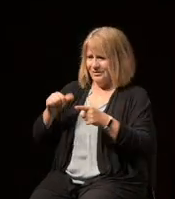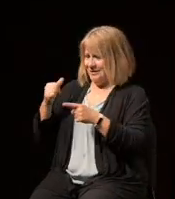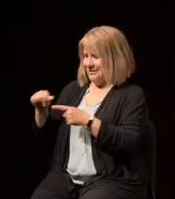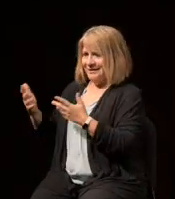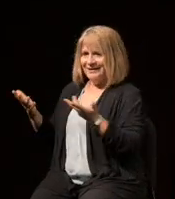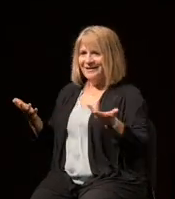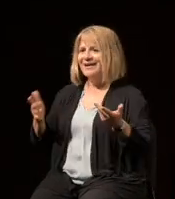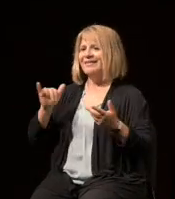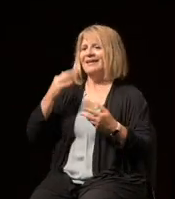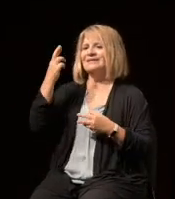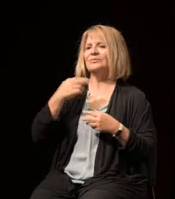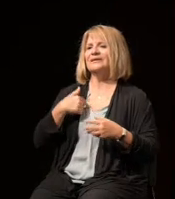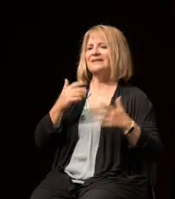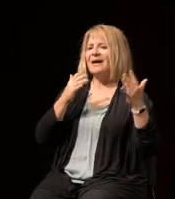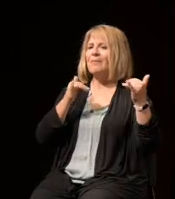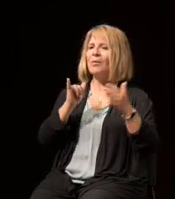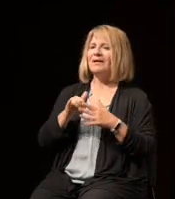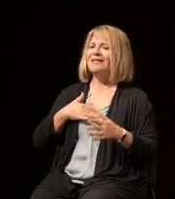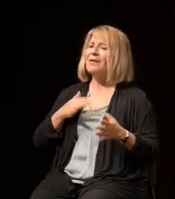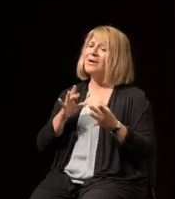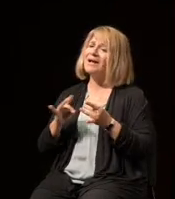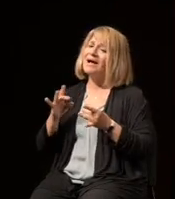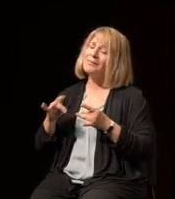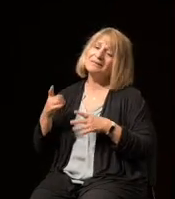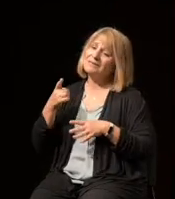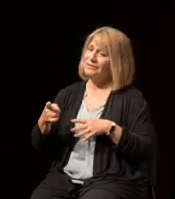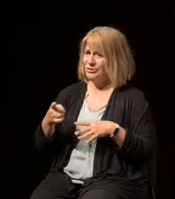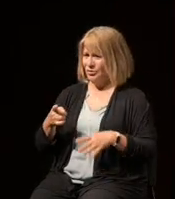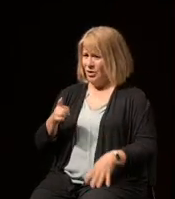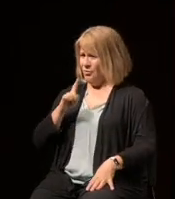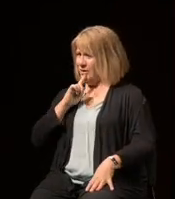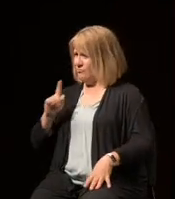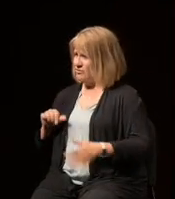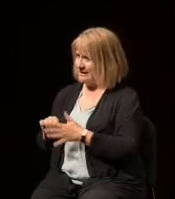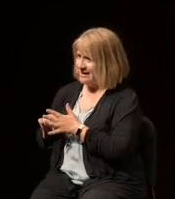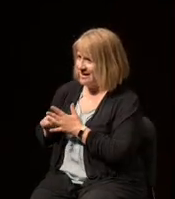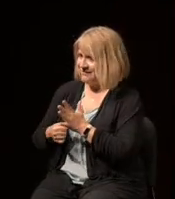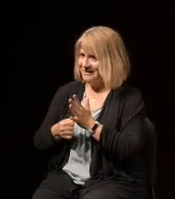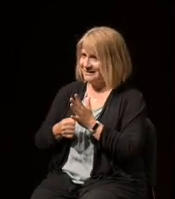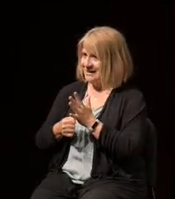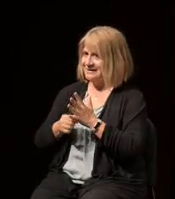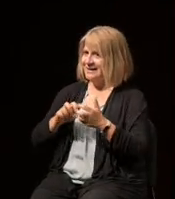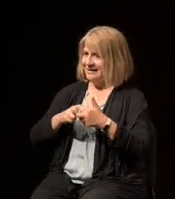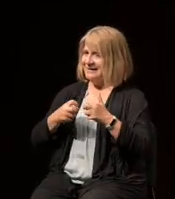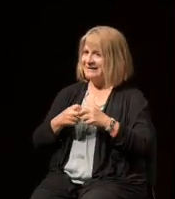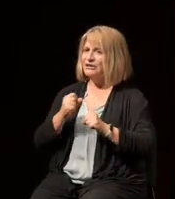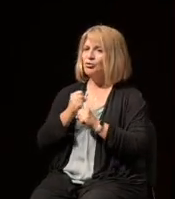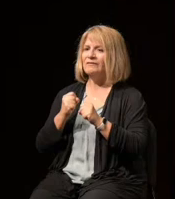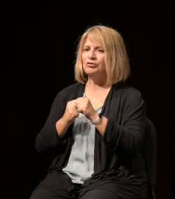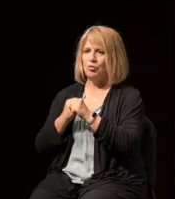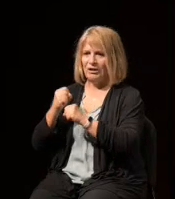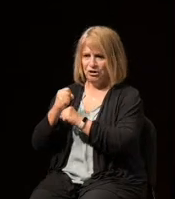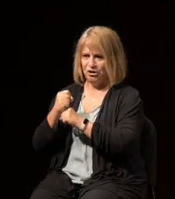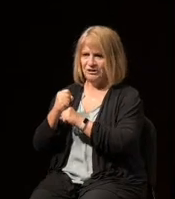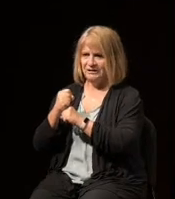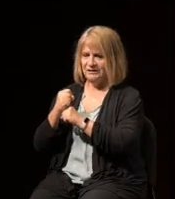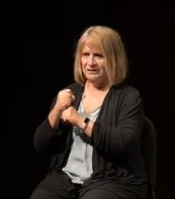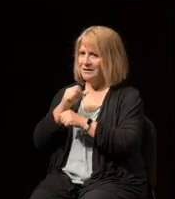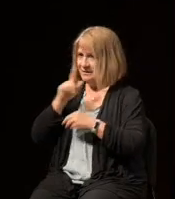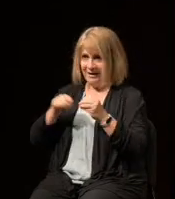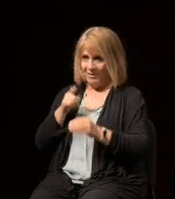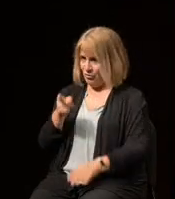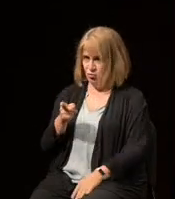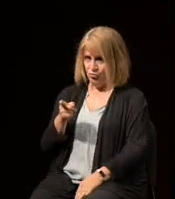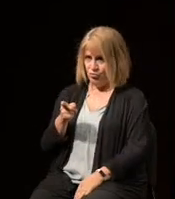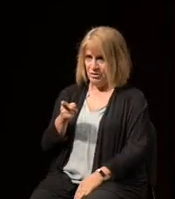why I'm hoping that my comments to you, where I'm really driving home the issue of the structures, not about you,